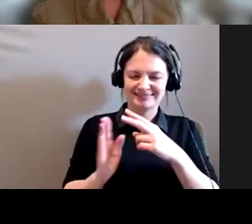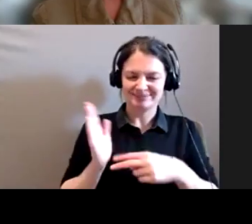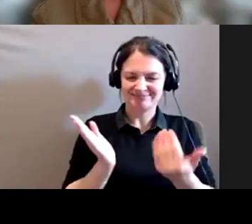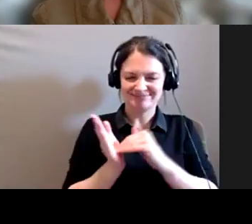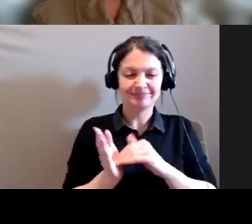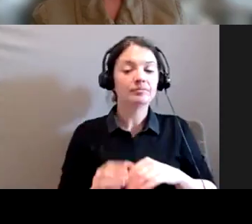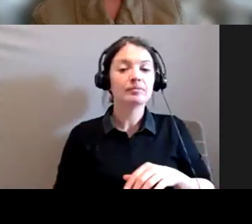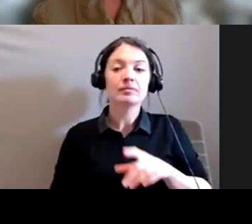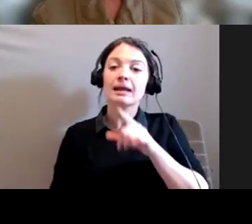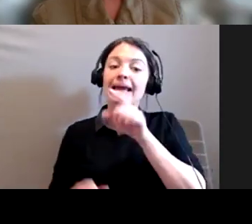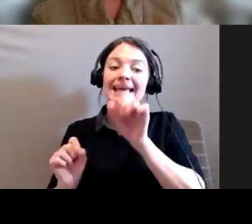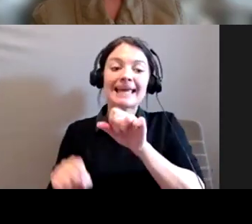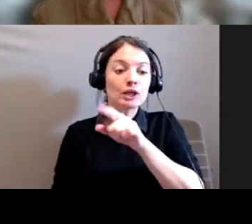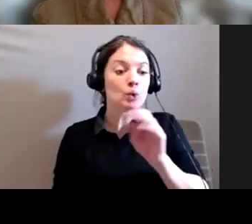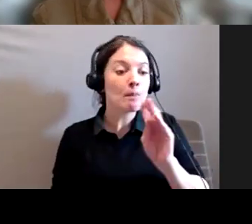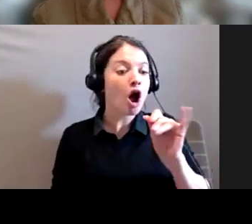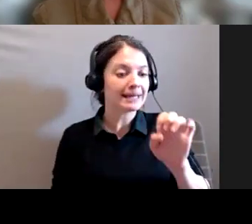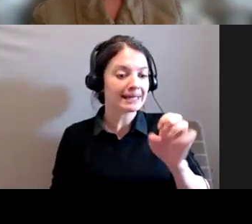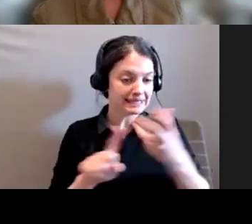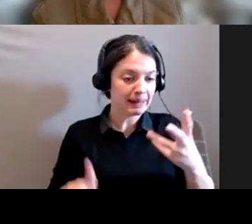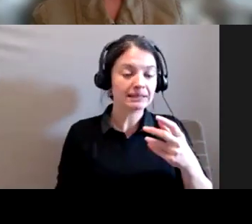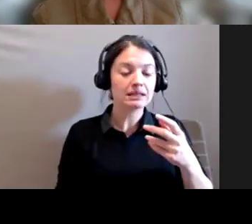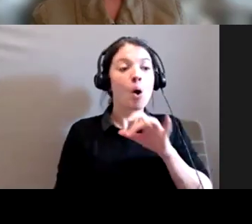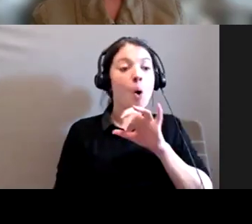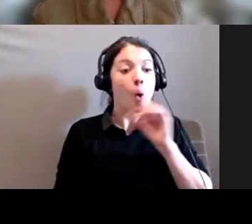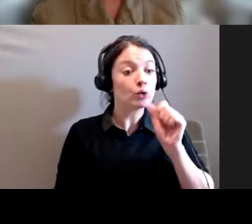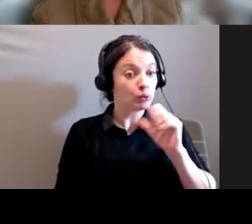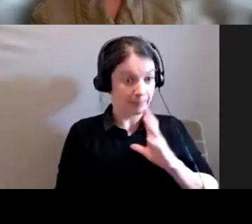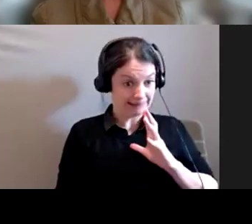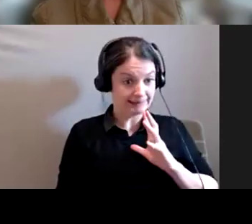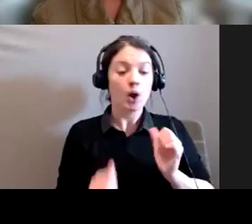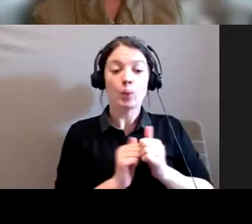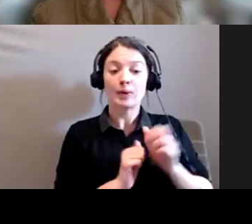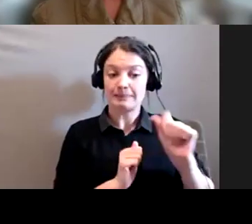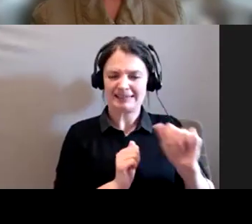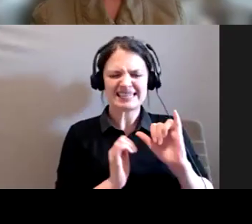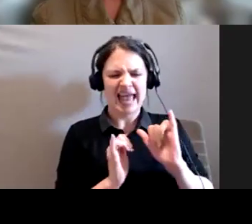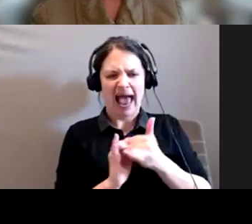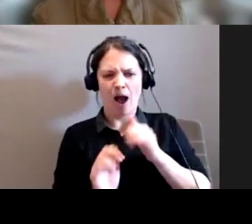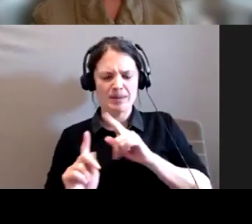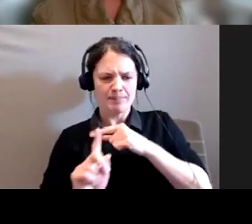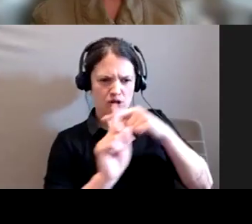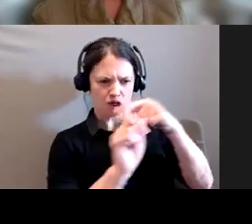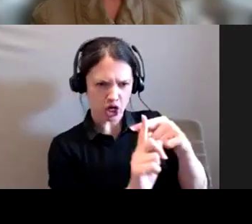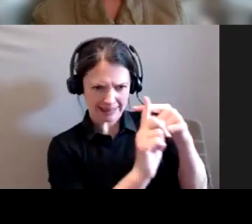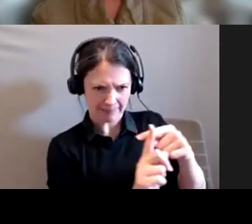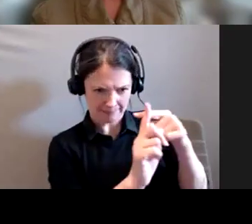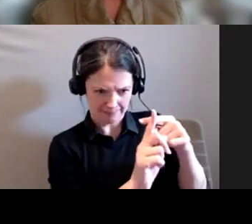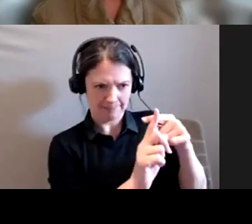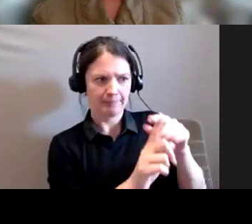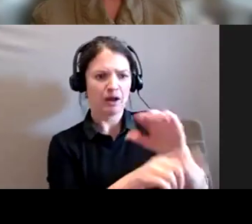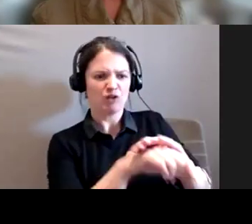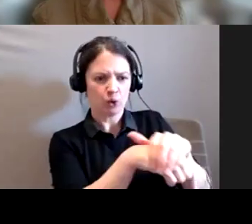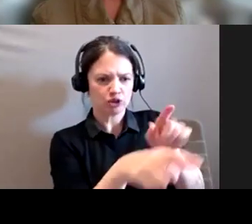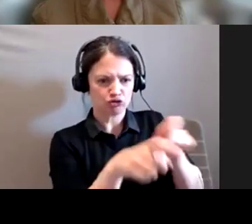was, would you be able to expand on how older women with disabilities are targeted for coercive control through an intersectional